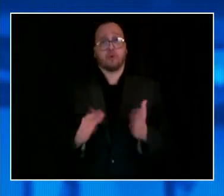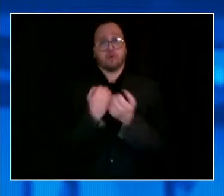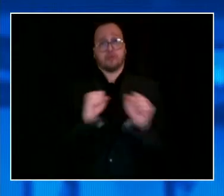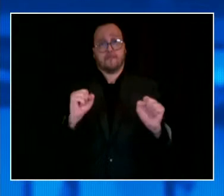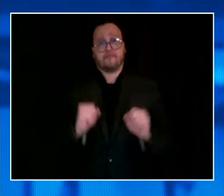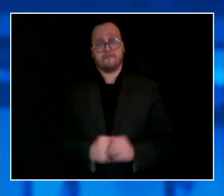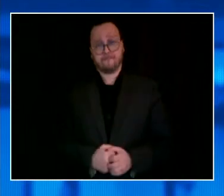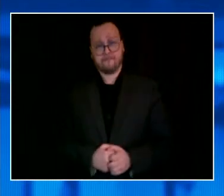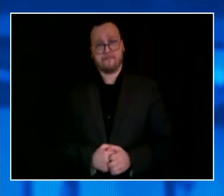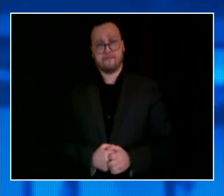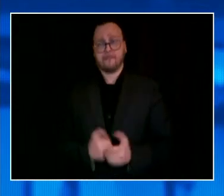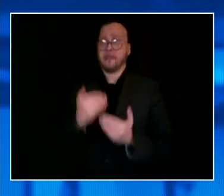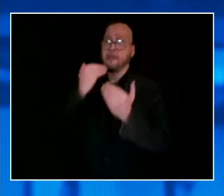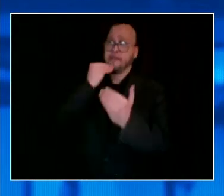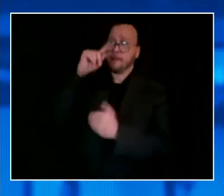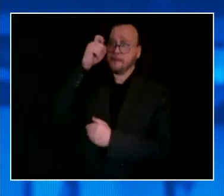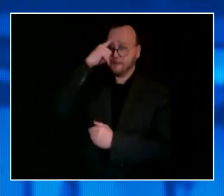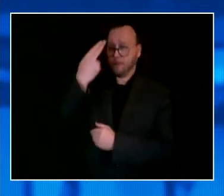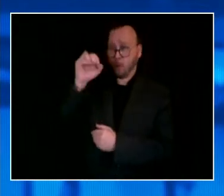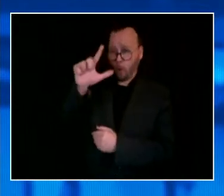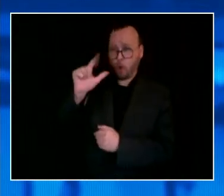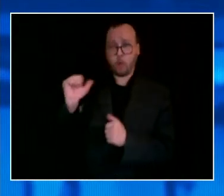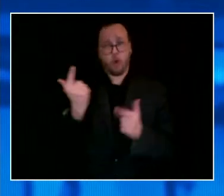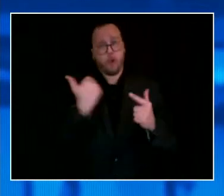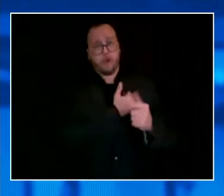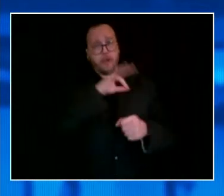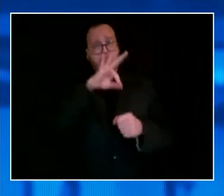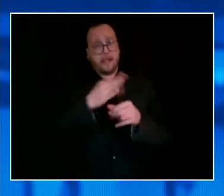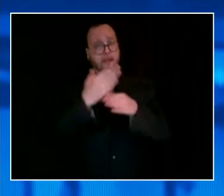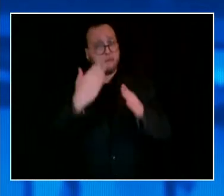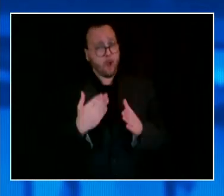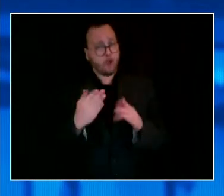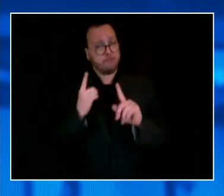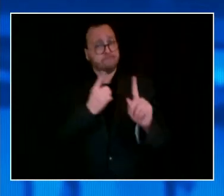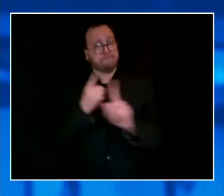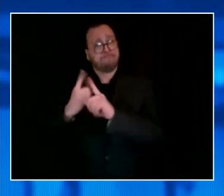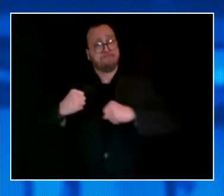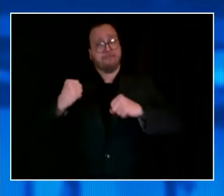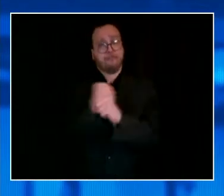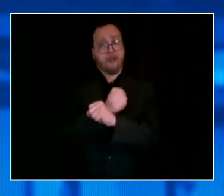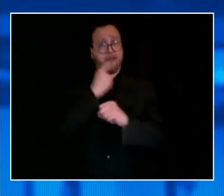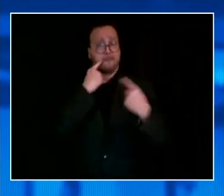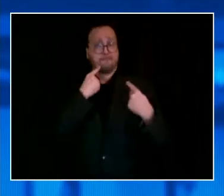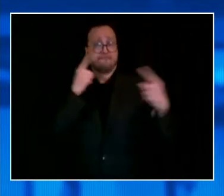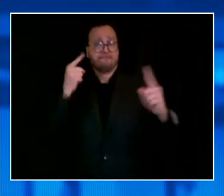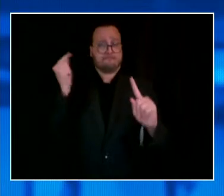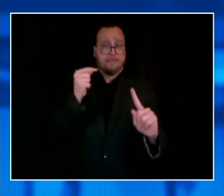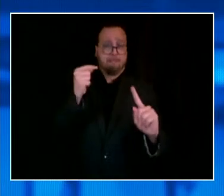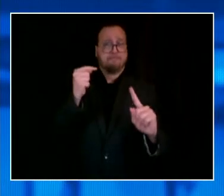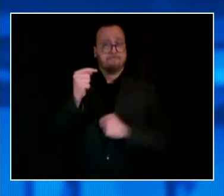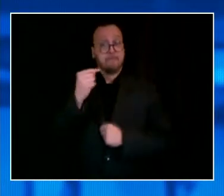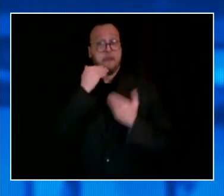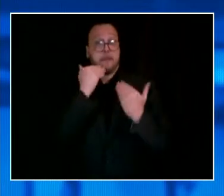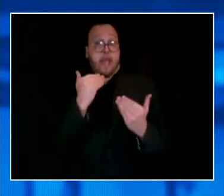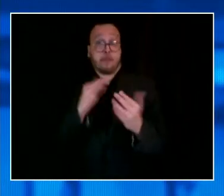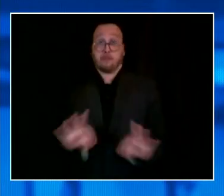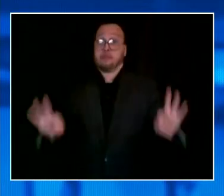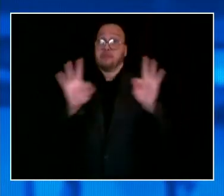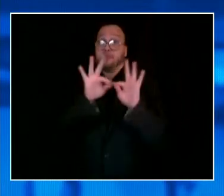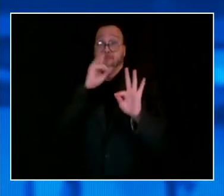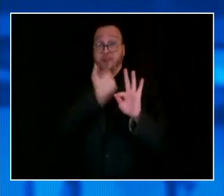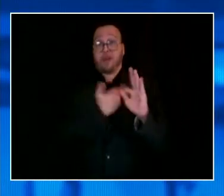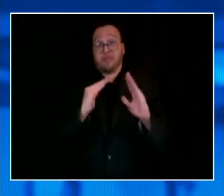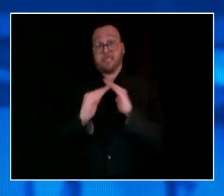Governor Hochul and all our elected partners who are fighting to get this done. Thank you. It is so crucial for our city.